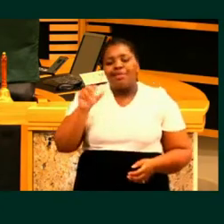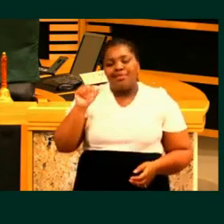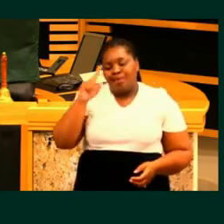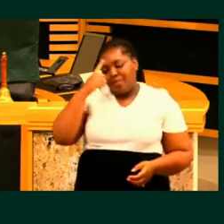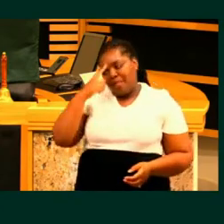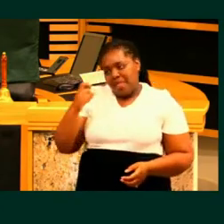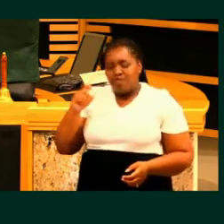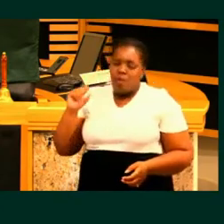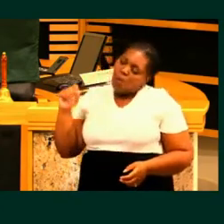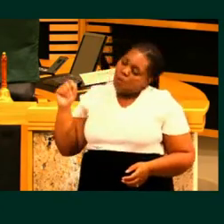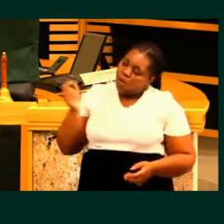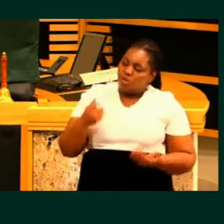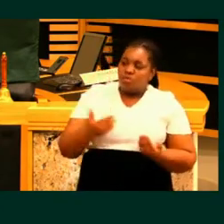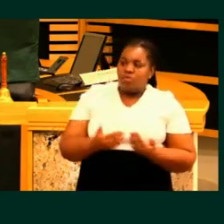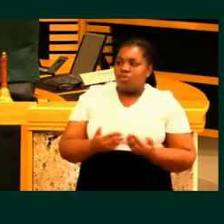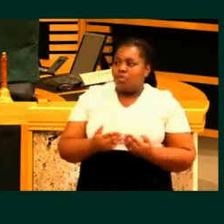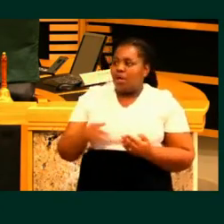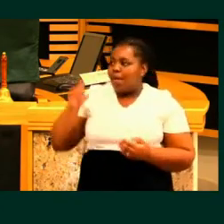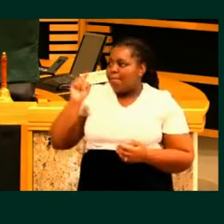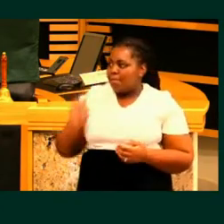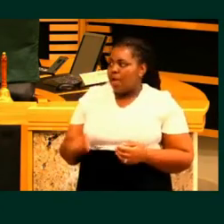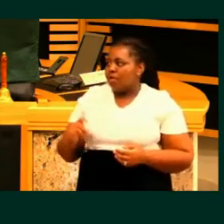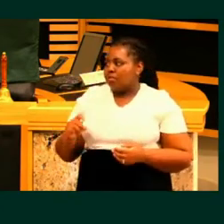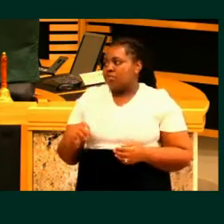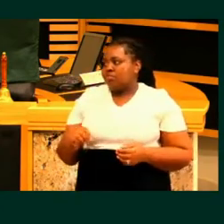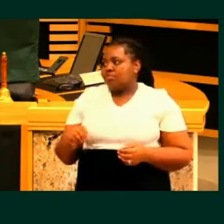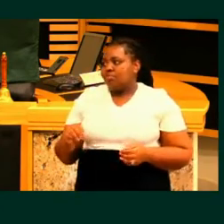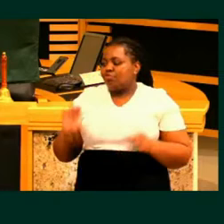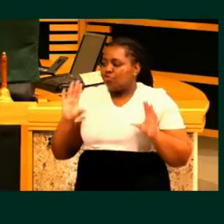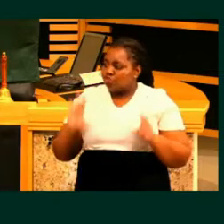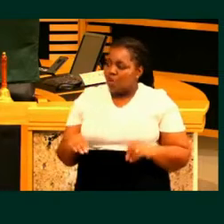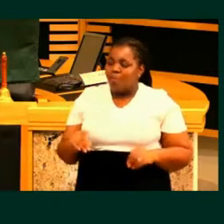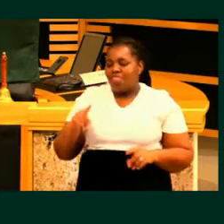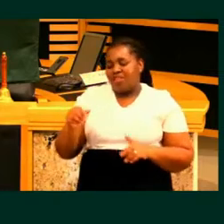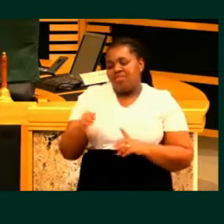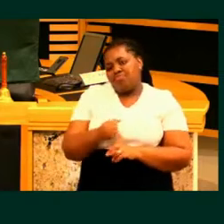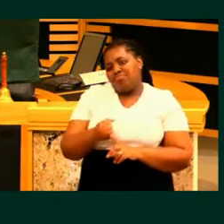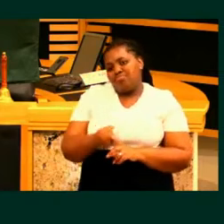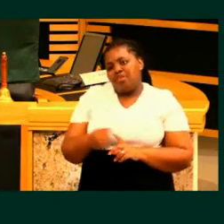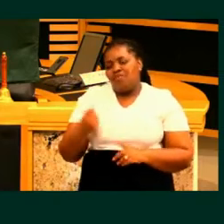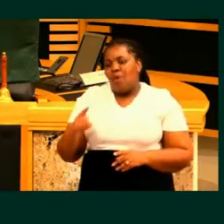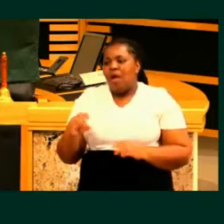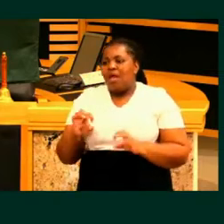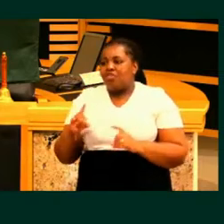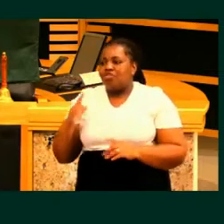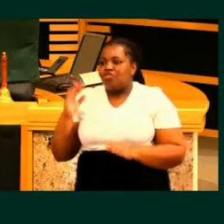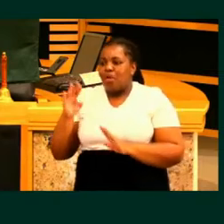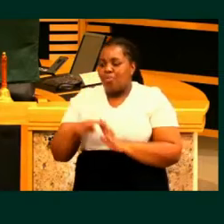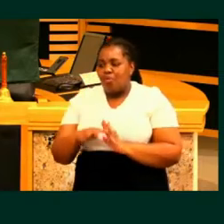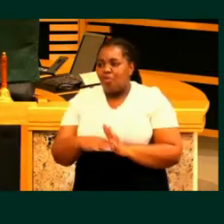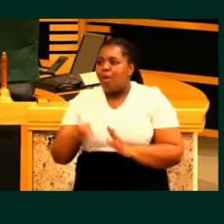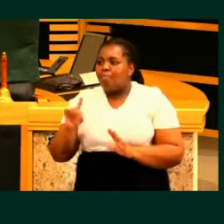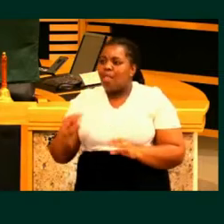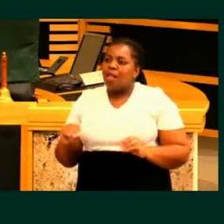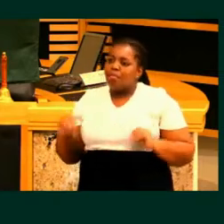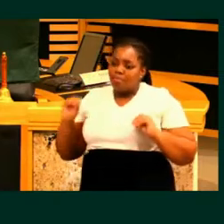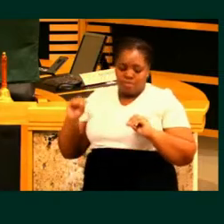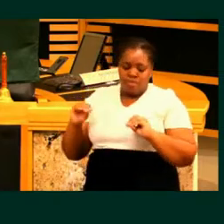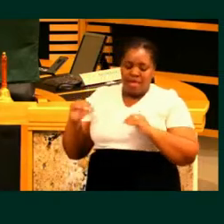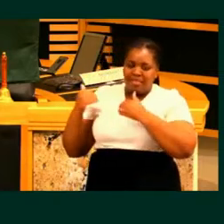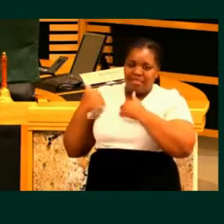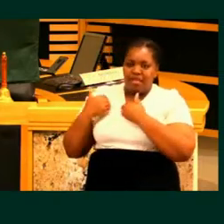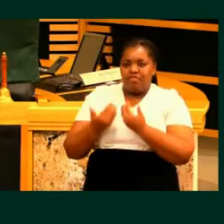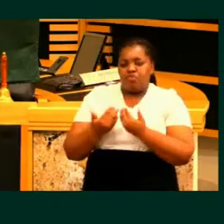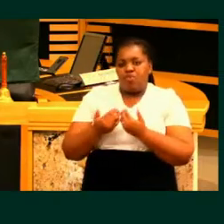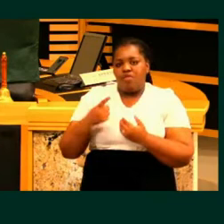that all schools must actively work to break this pattern of violence through educational programs that promote a safe schools